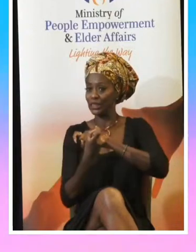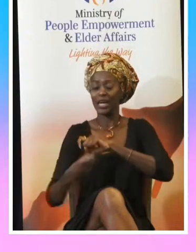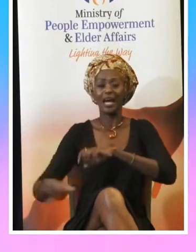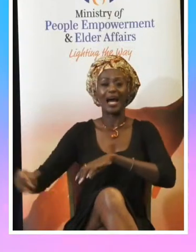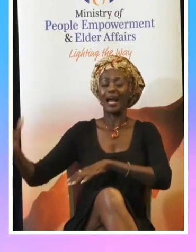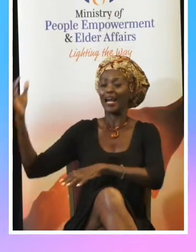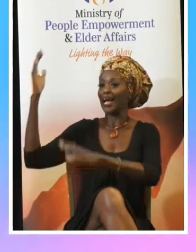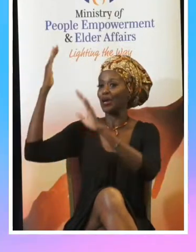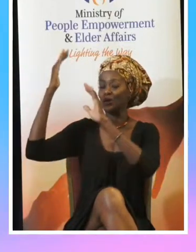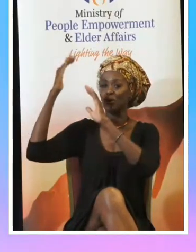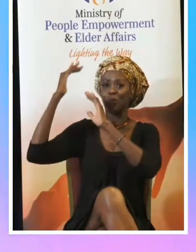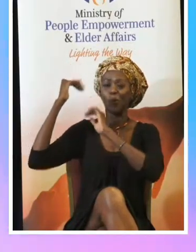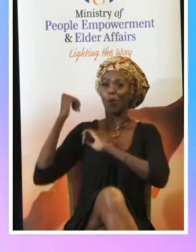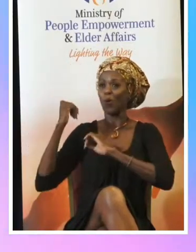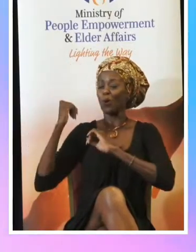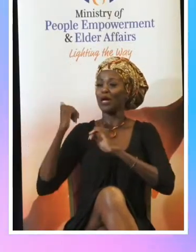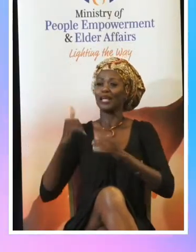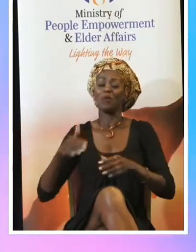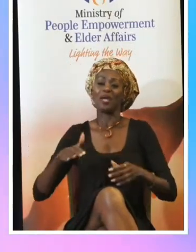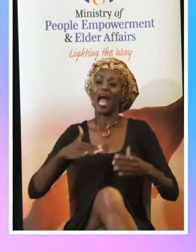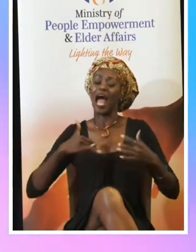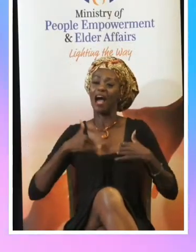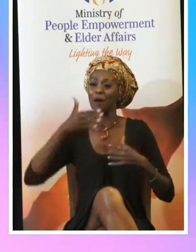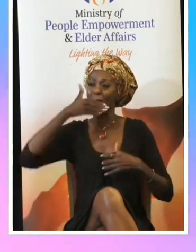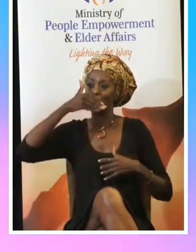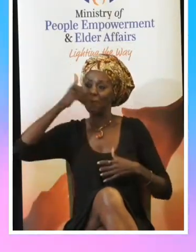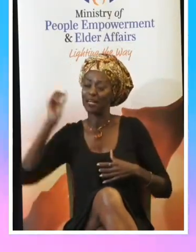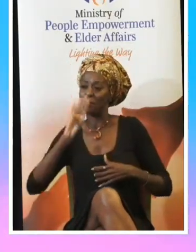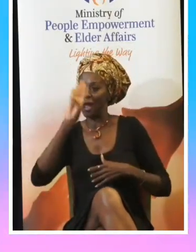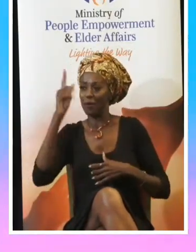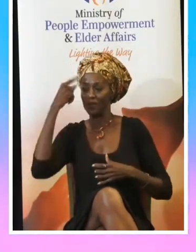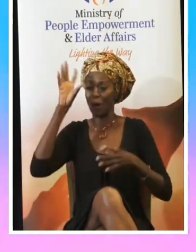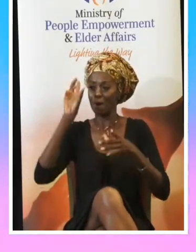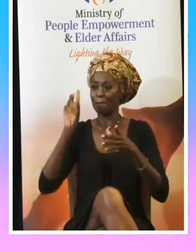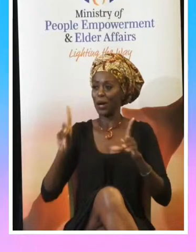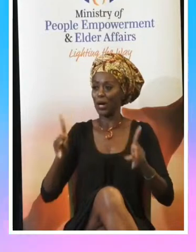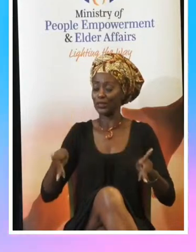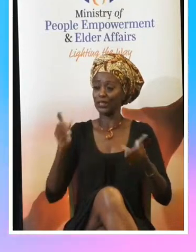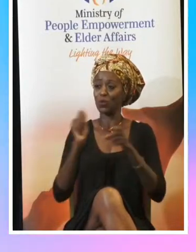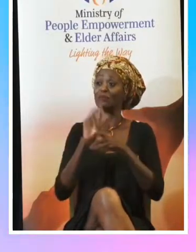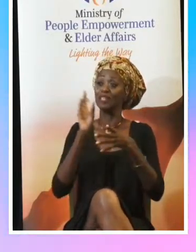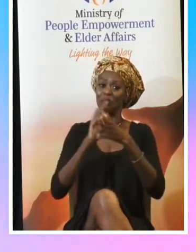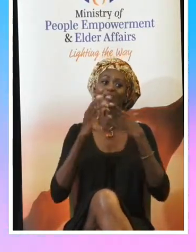us. And I look forward to having a better Barbados for persons with disabilities. Thank you very much.